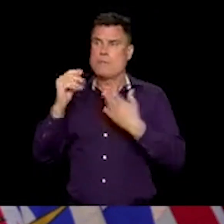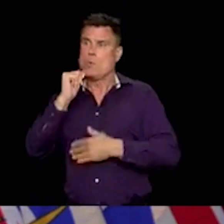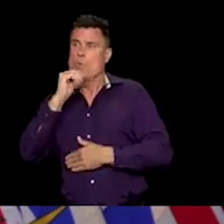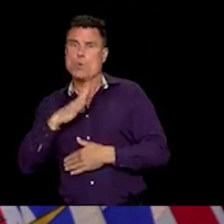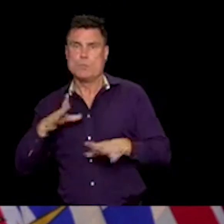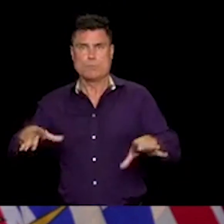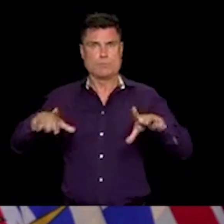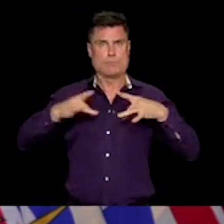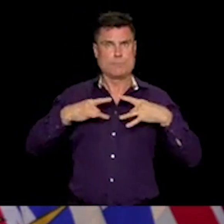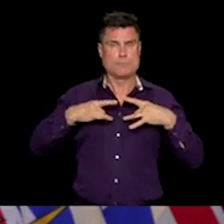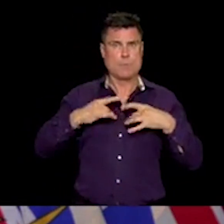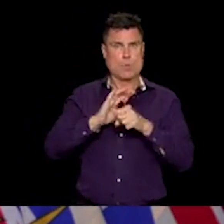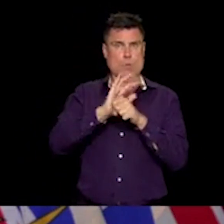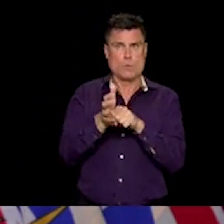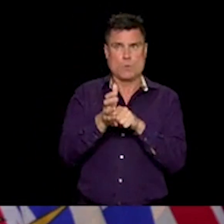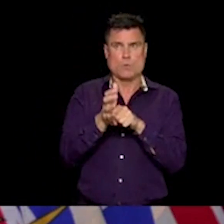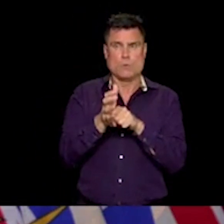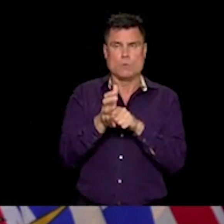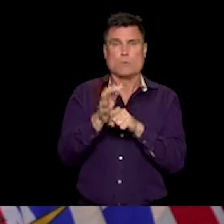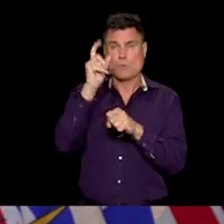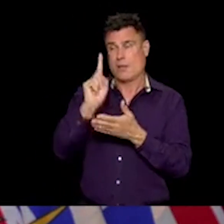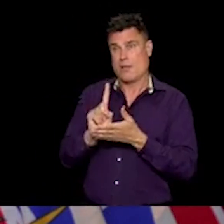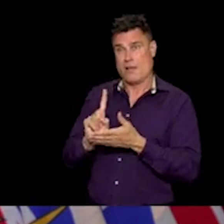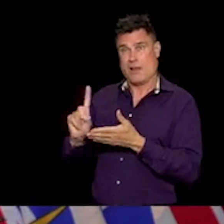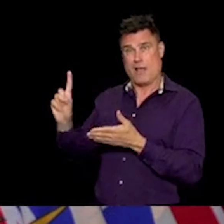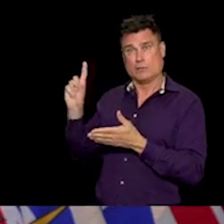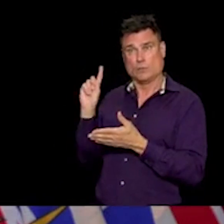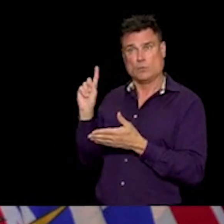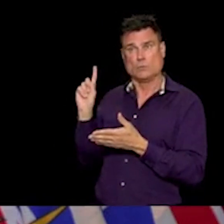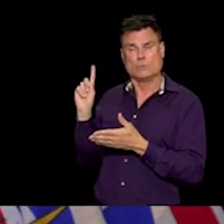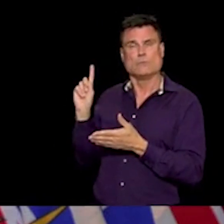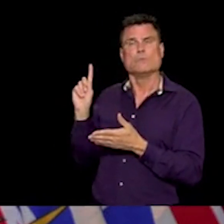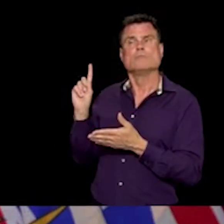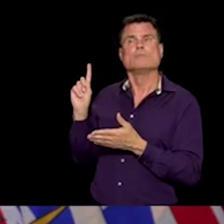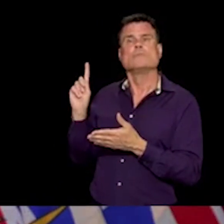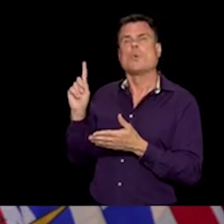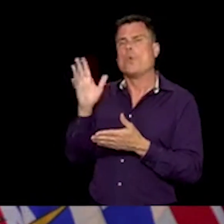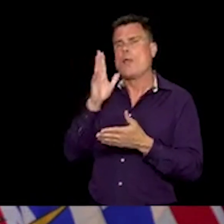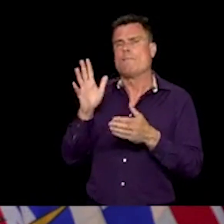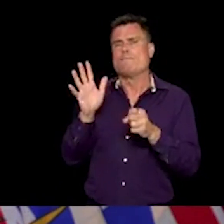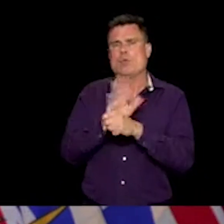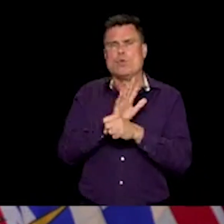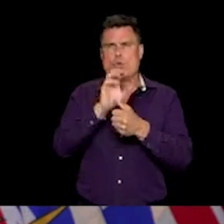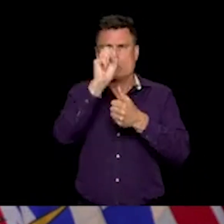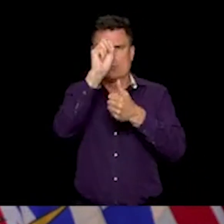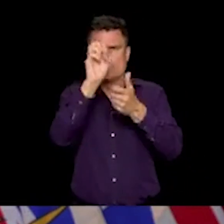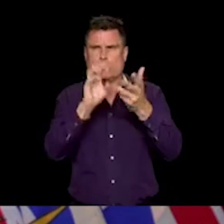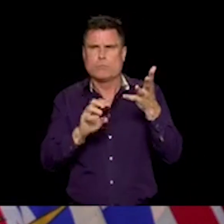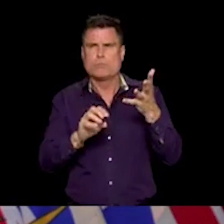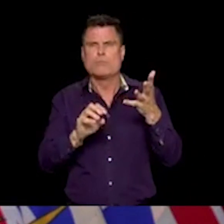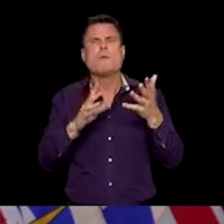measures will continue as we move through this phase of our pandemic and into the future.